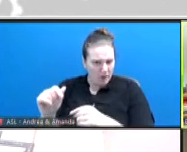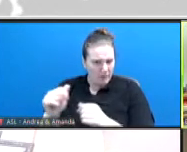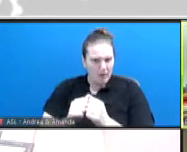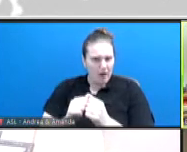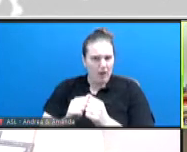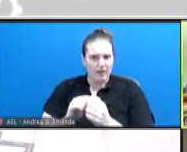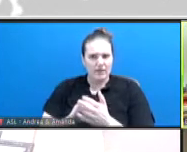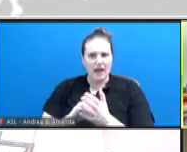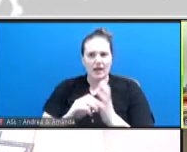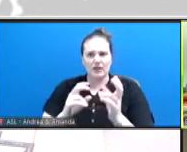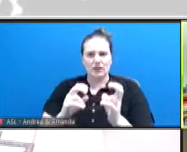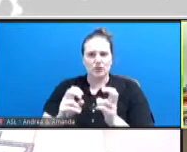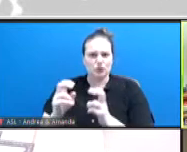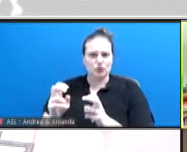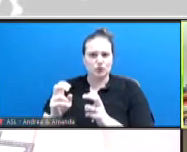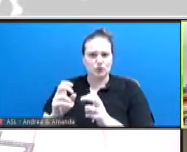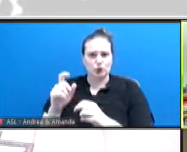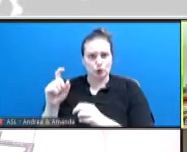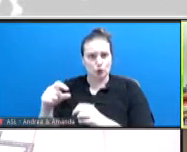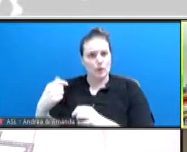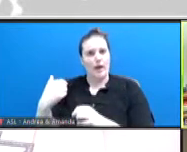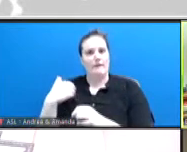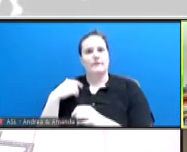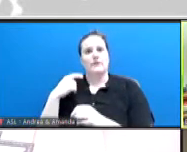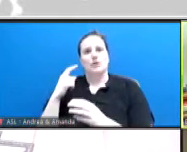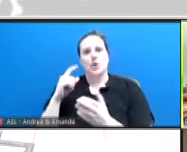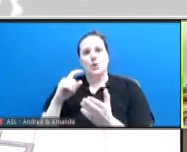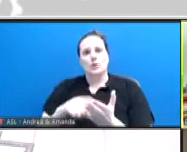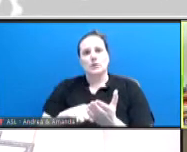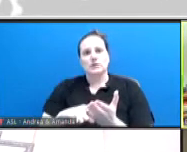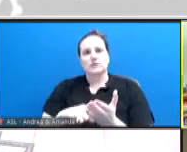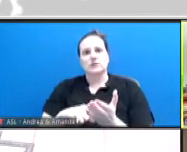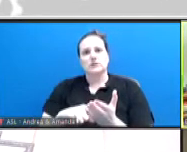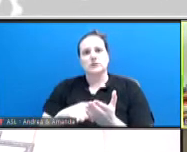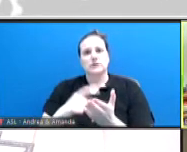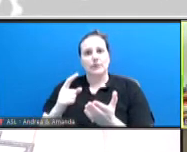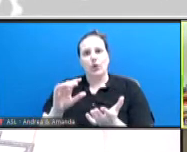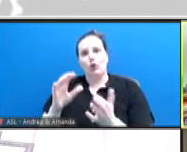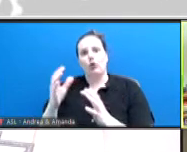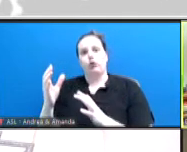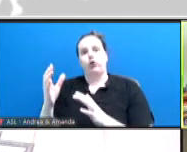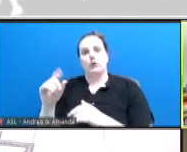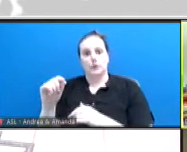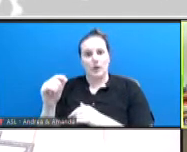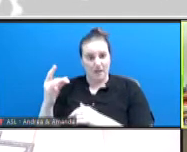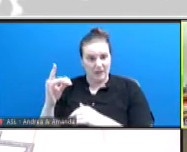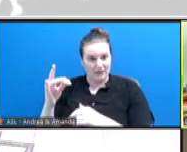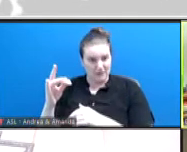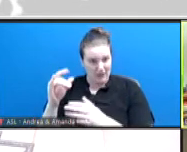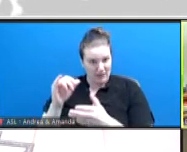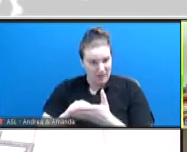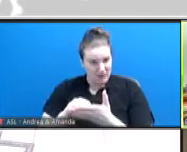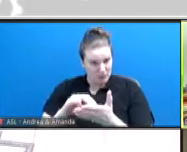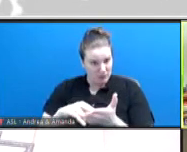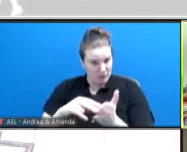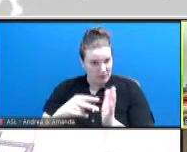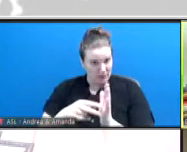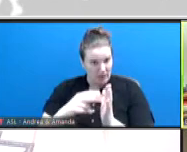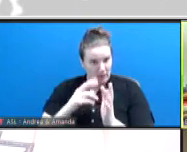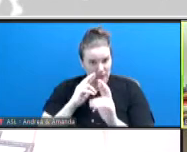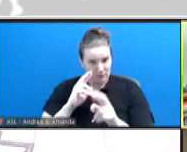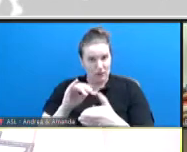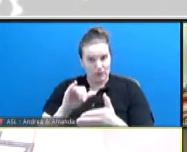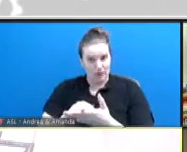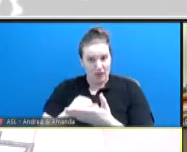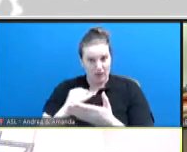issue of should we have noticed that there was something screwed up in 2018? Is that what you're suggesting? I can respond to that if you'd